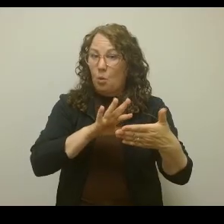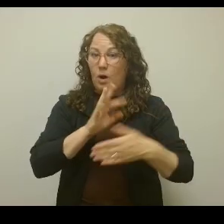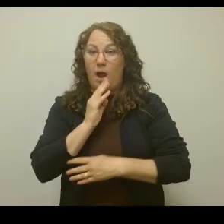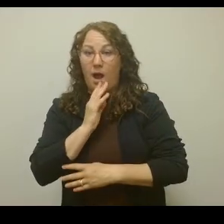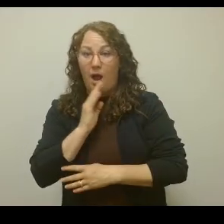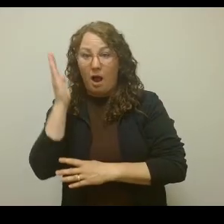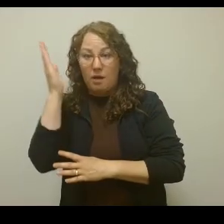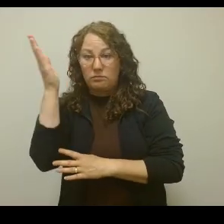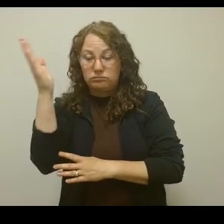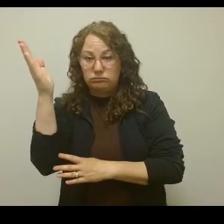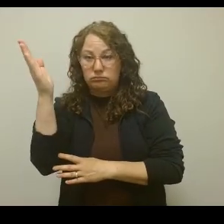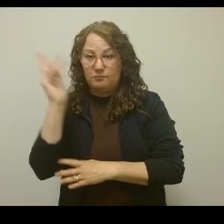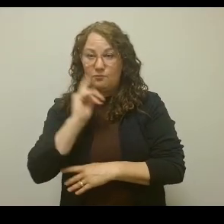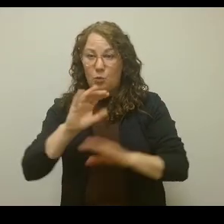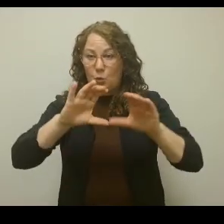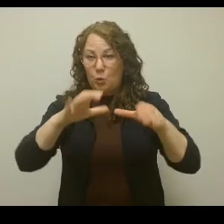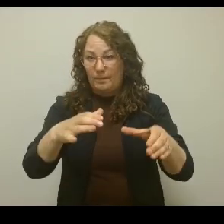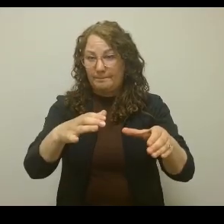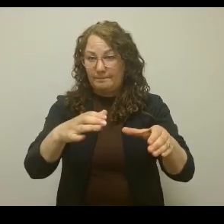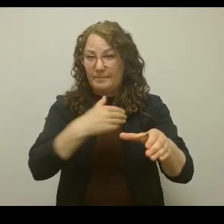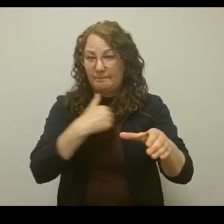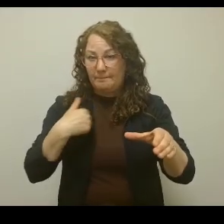your group members.